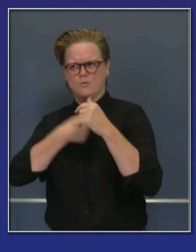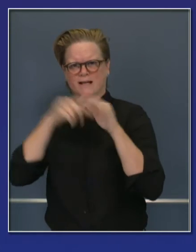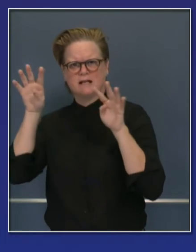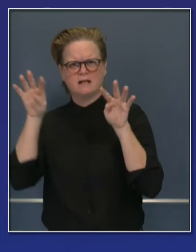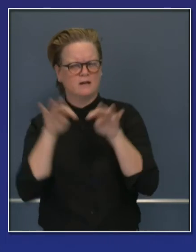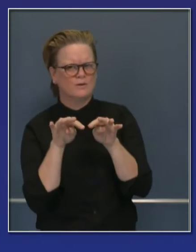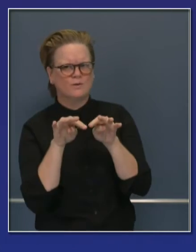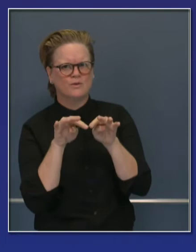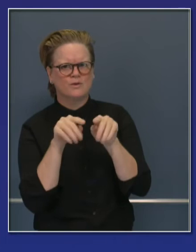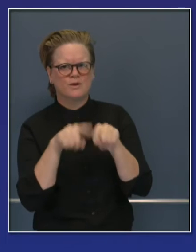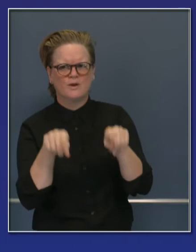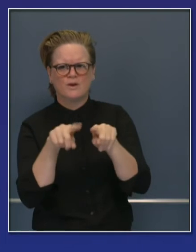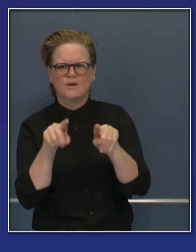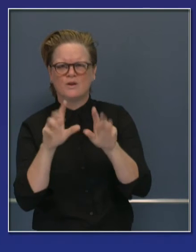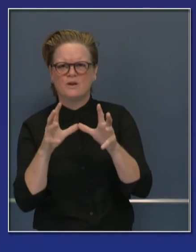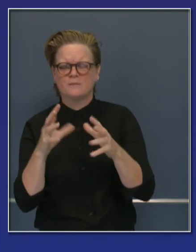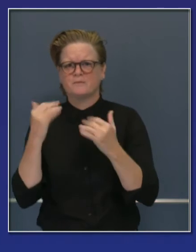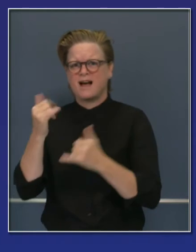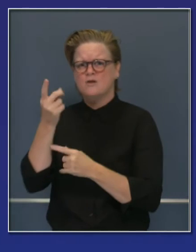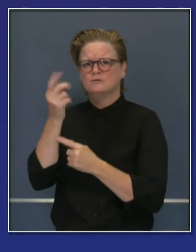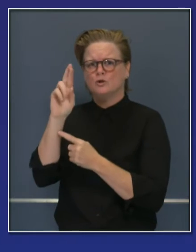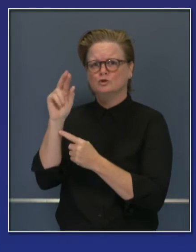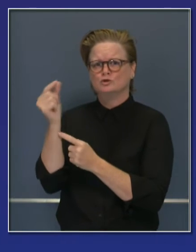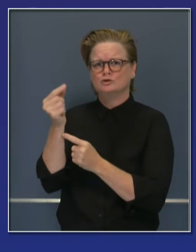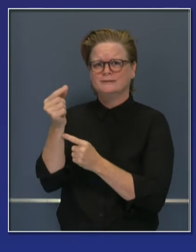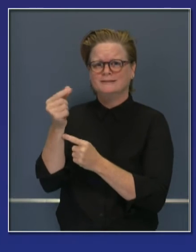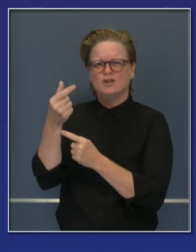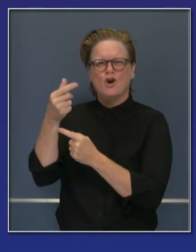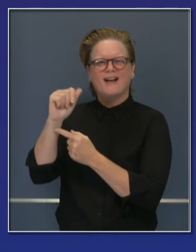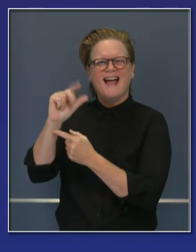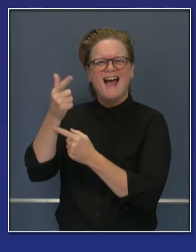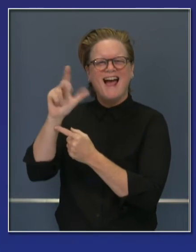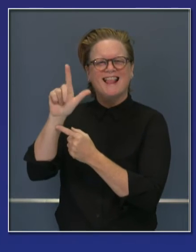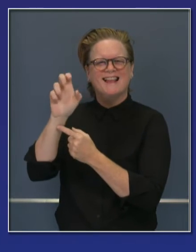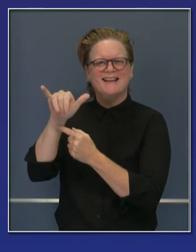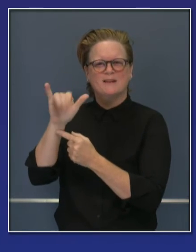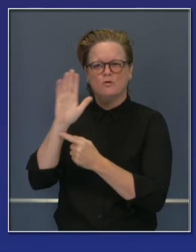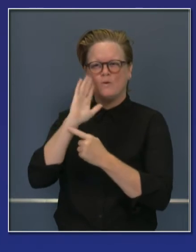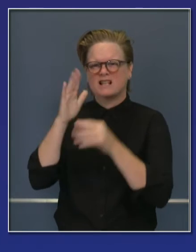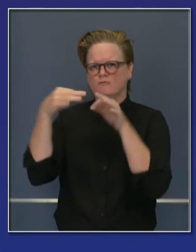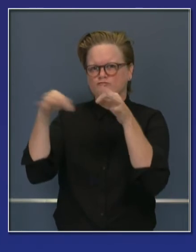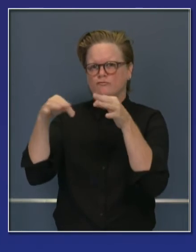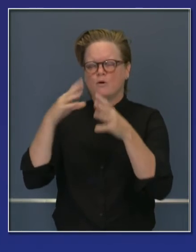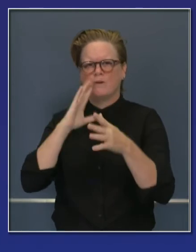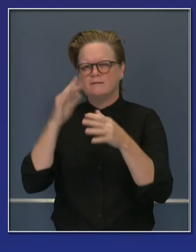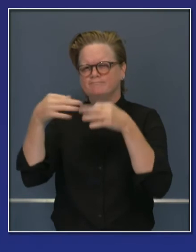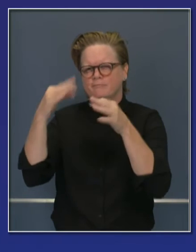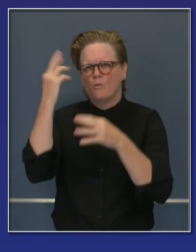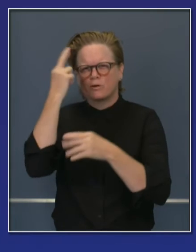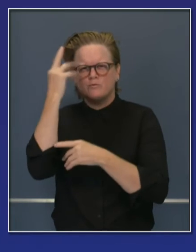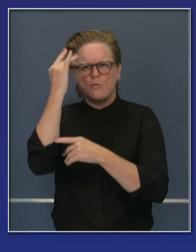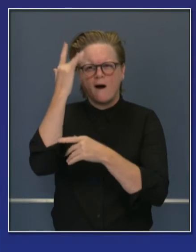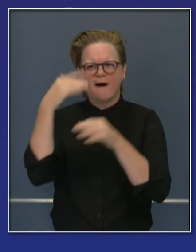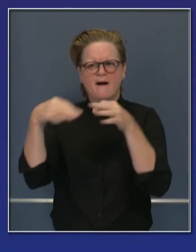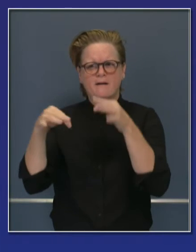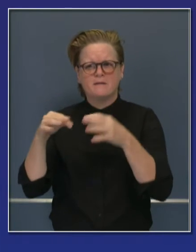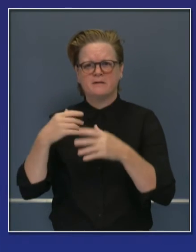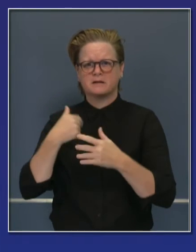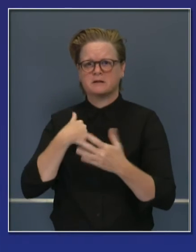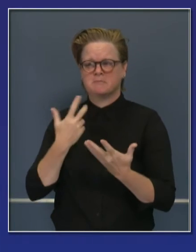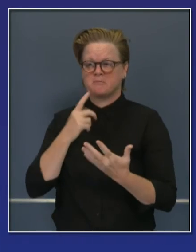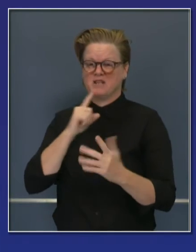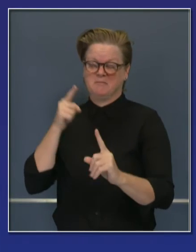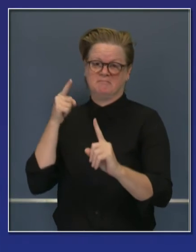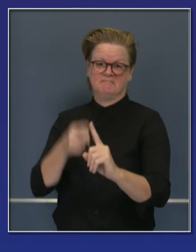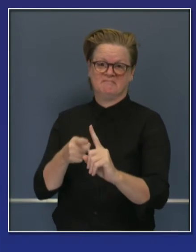could talk more specifically about why he thinks that is the case. Common sense would dictate the why, but nonetheless, Dr. Galley